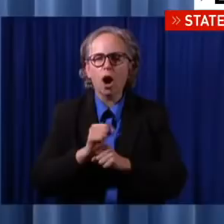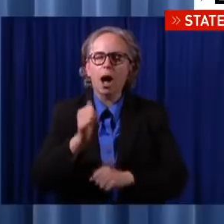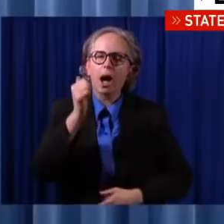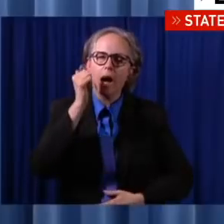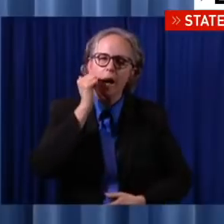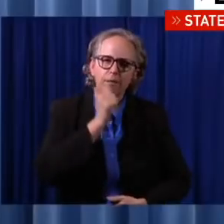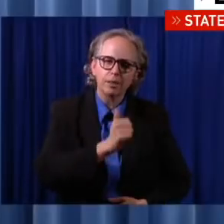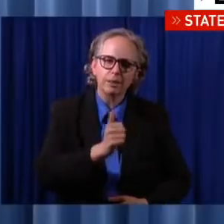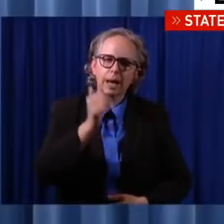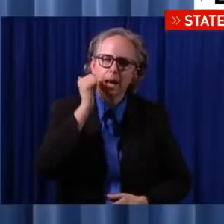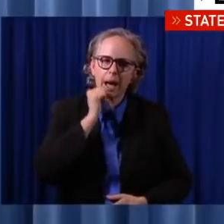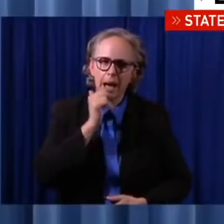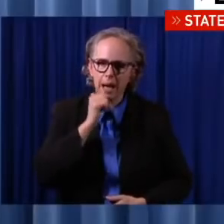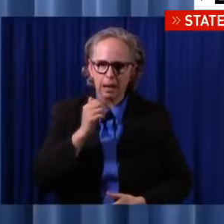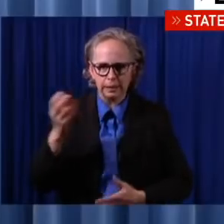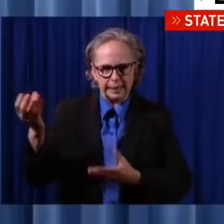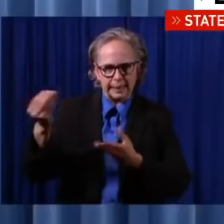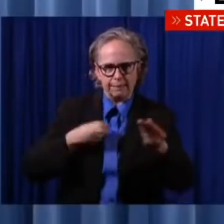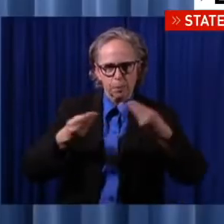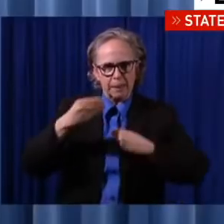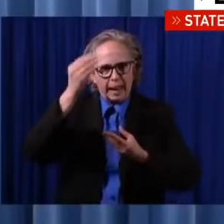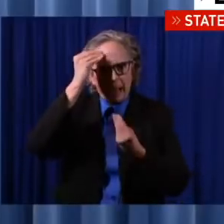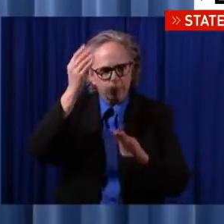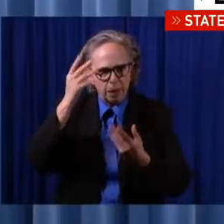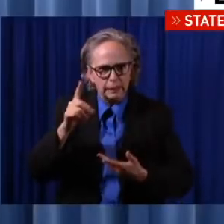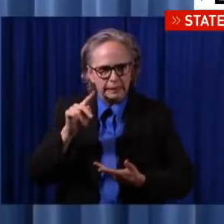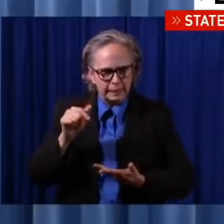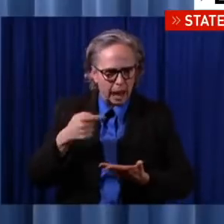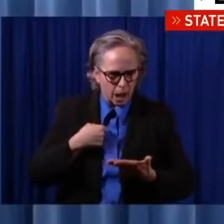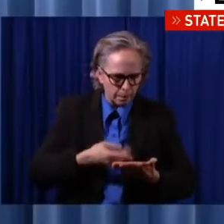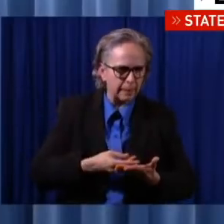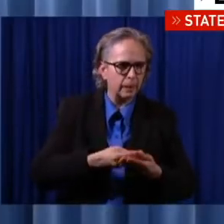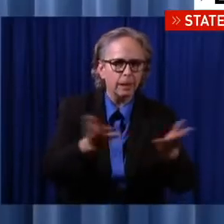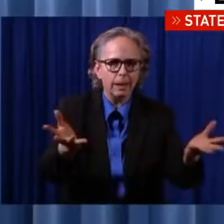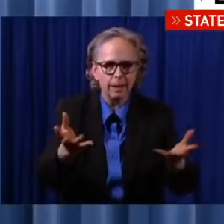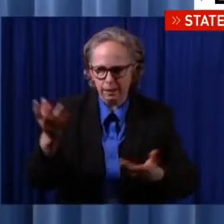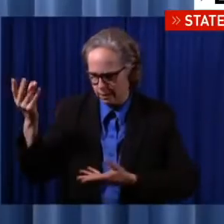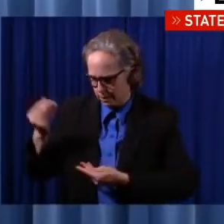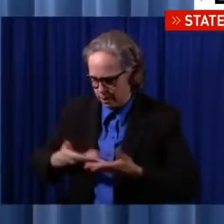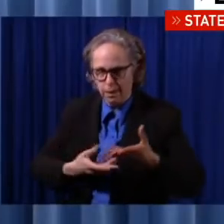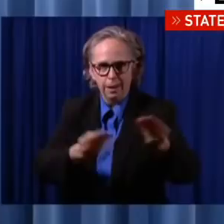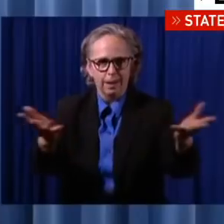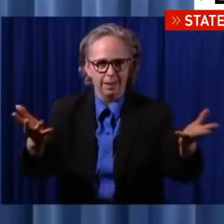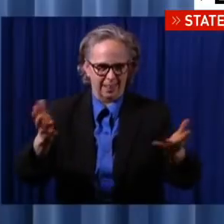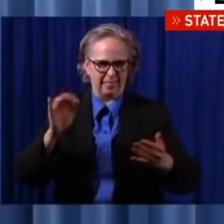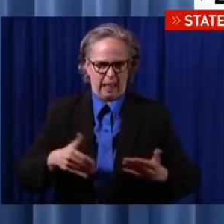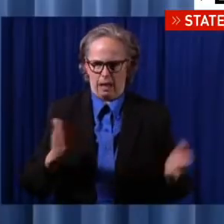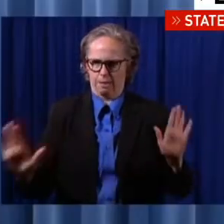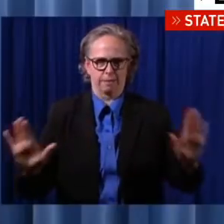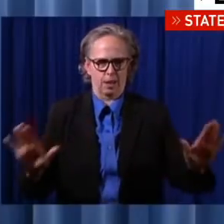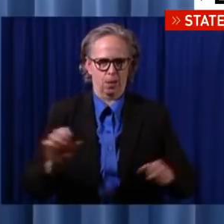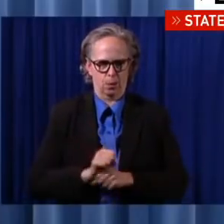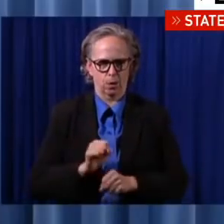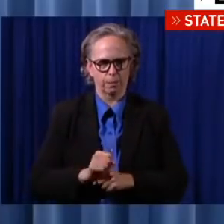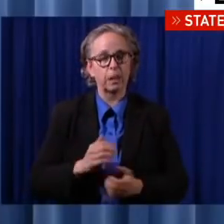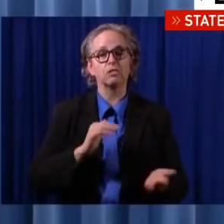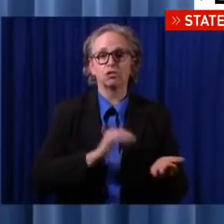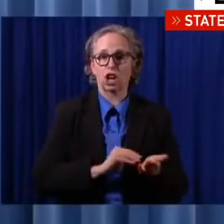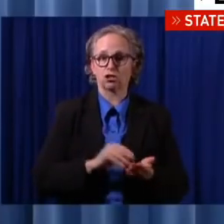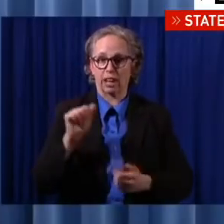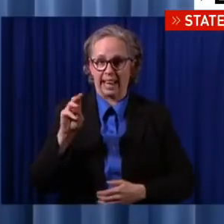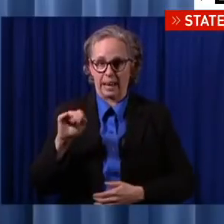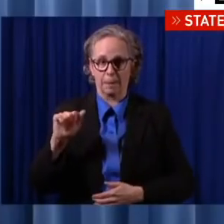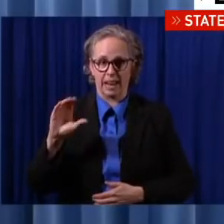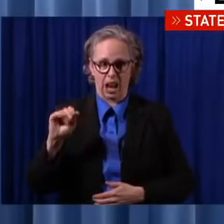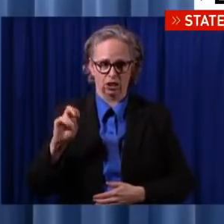and best information that they can. So, Dr. Acton, as I announced the other day, I'm very pleased that